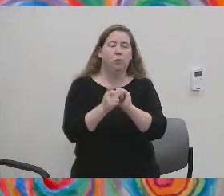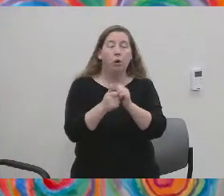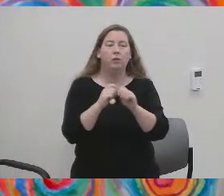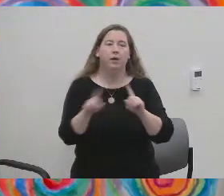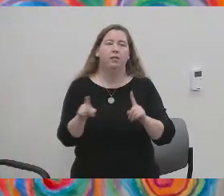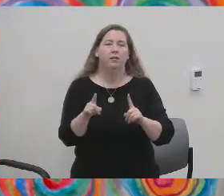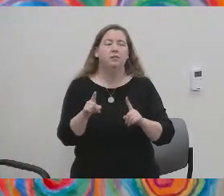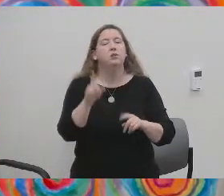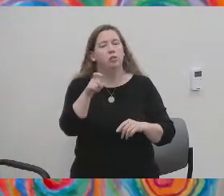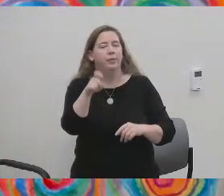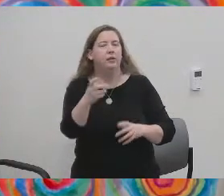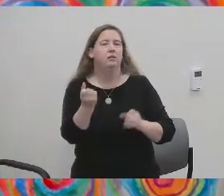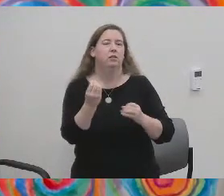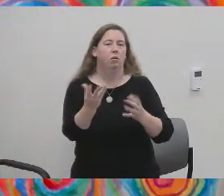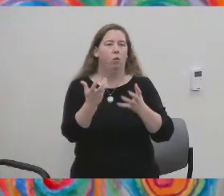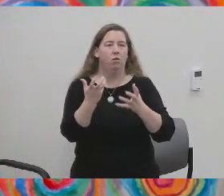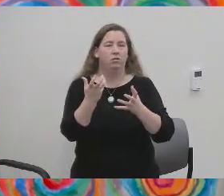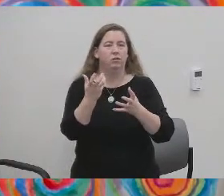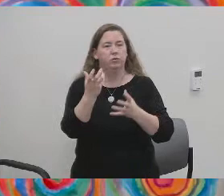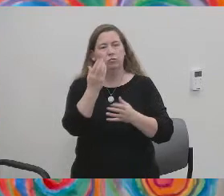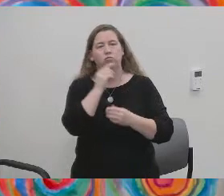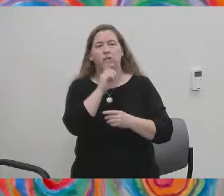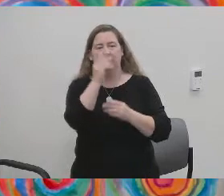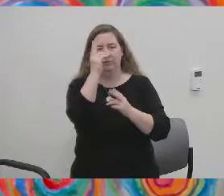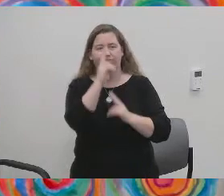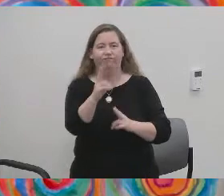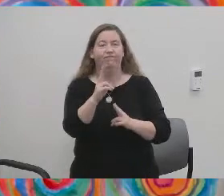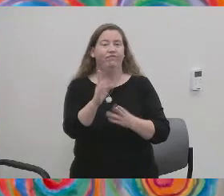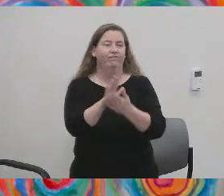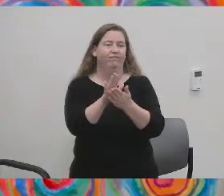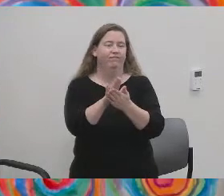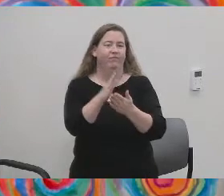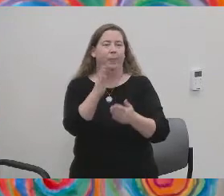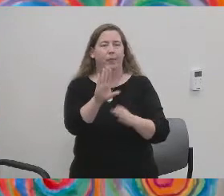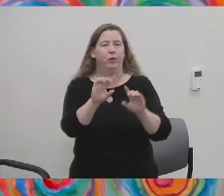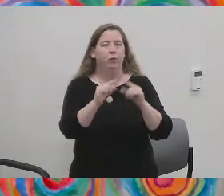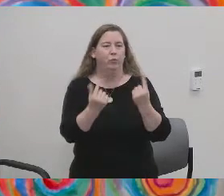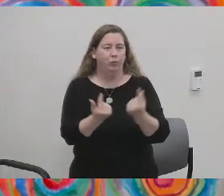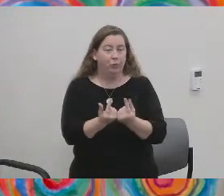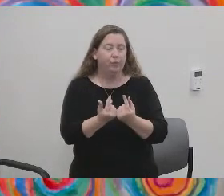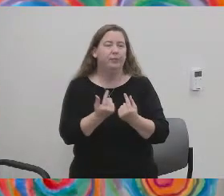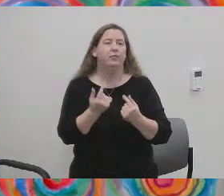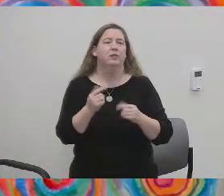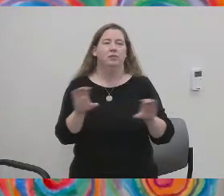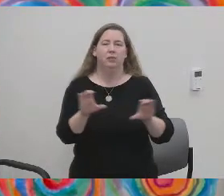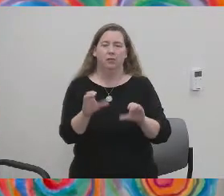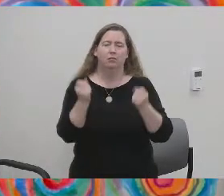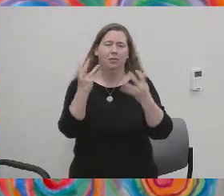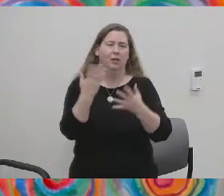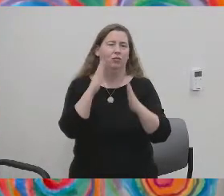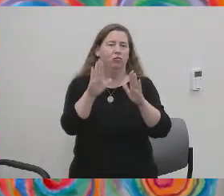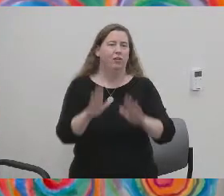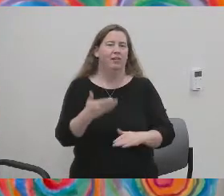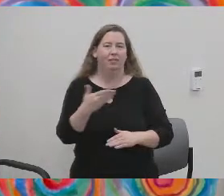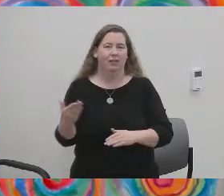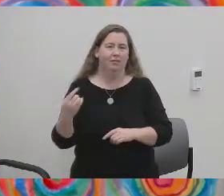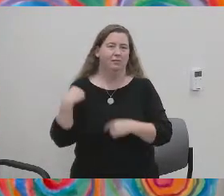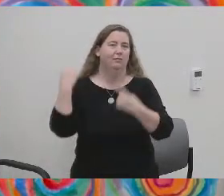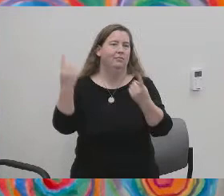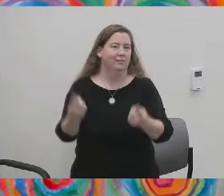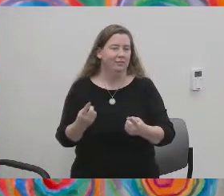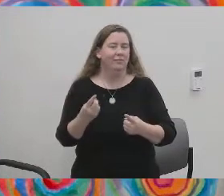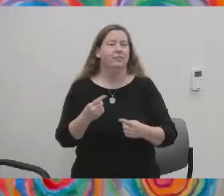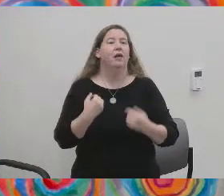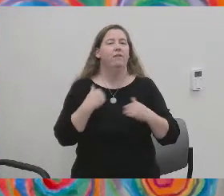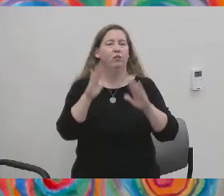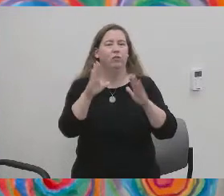spend some time to give them the credit and recognition they deserve, because we have a phenomenal group that's done tremendous things on and off the court. So with great leadership